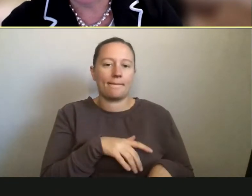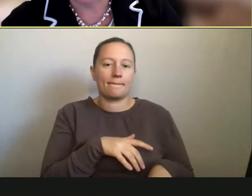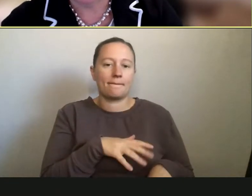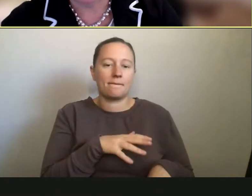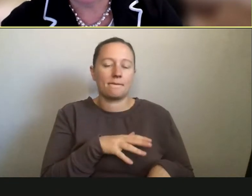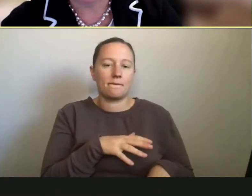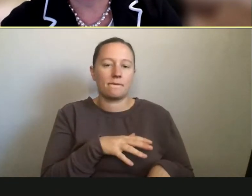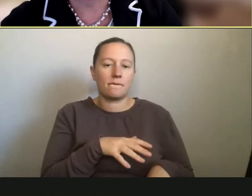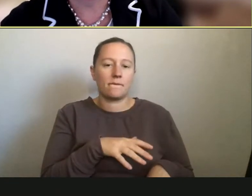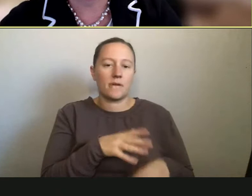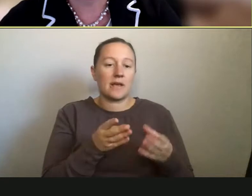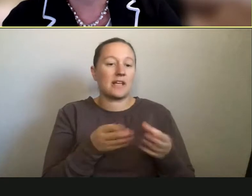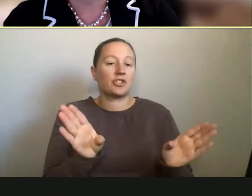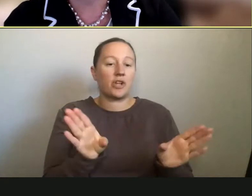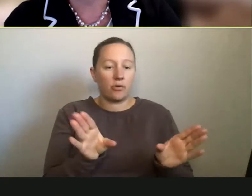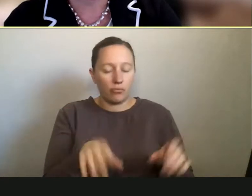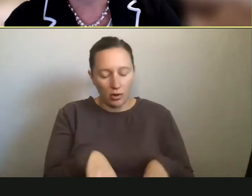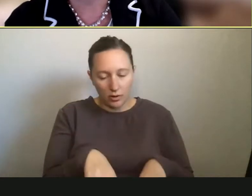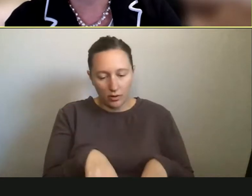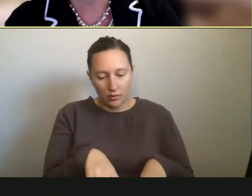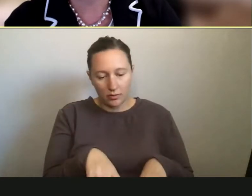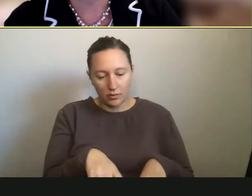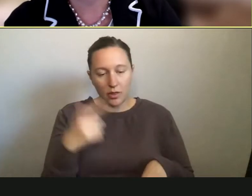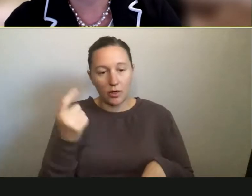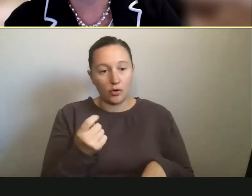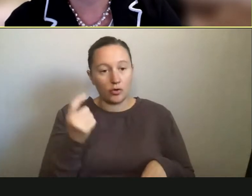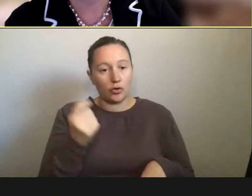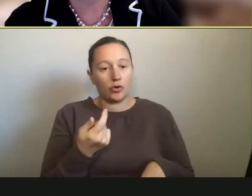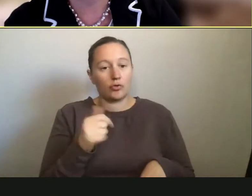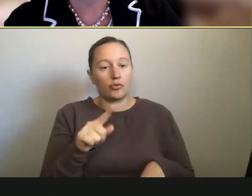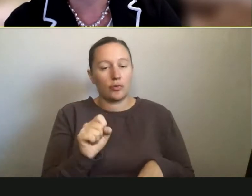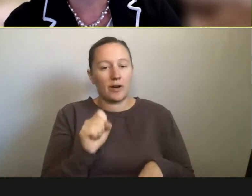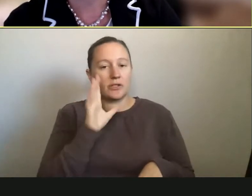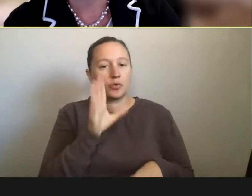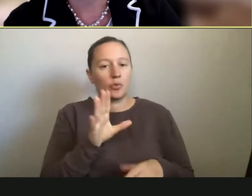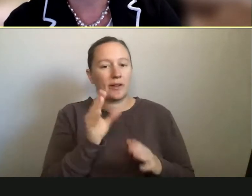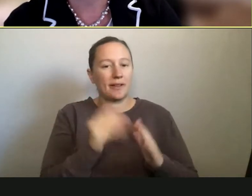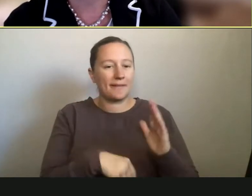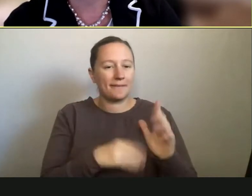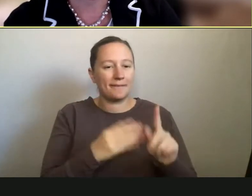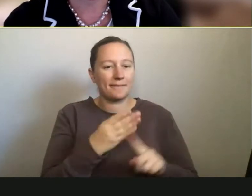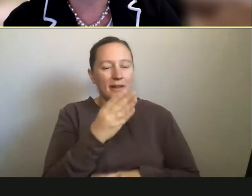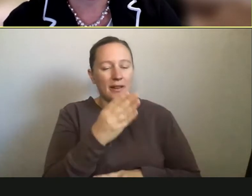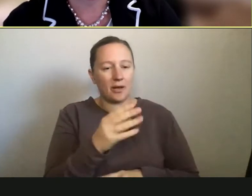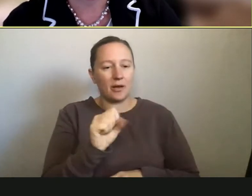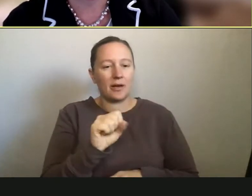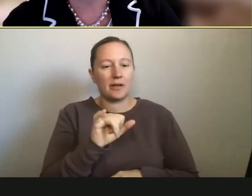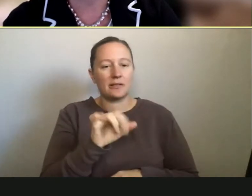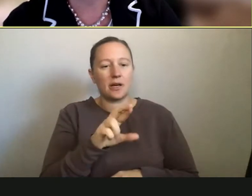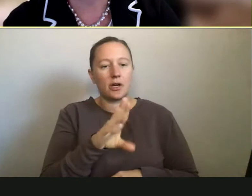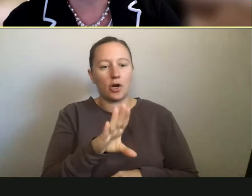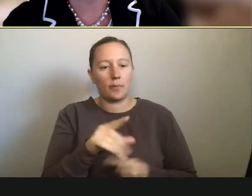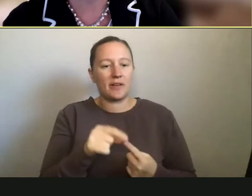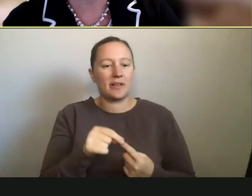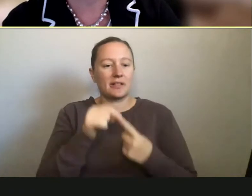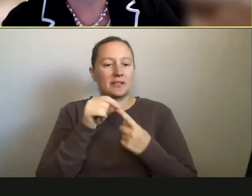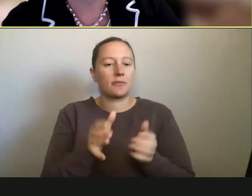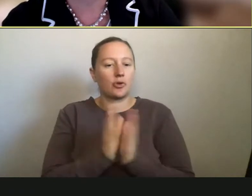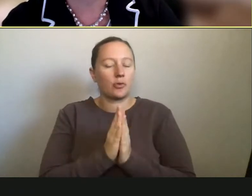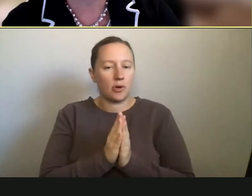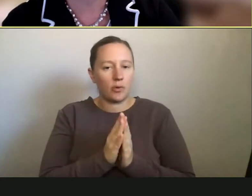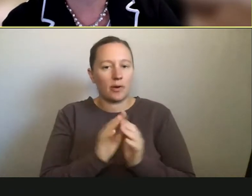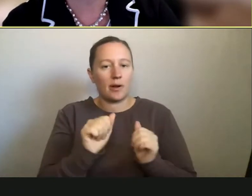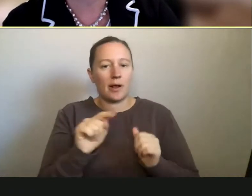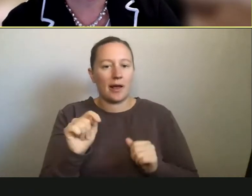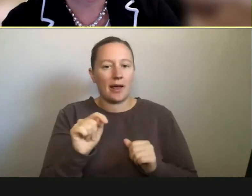in general, for the grants, they would submit an SIRB exception request at